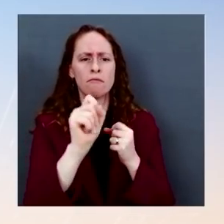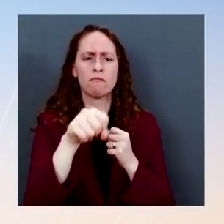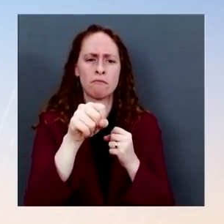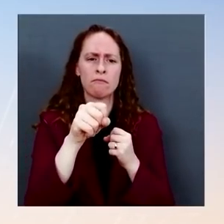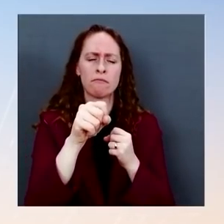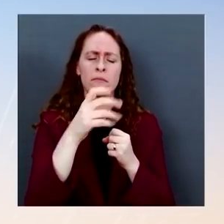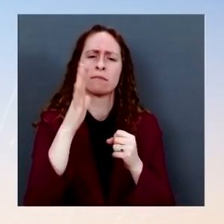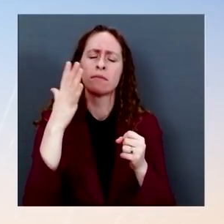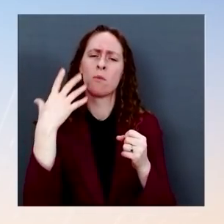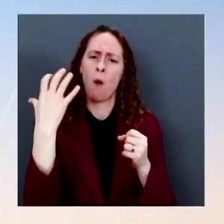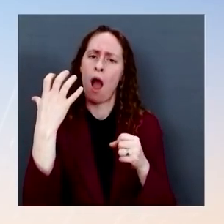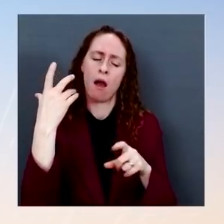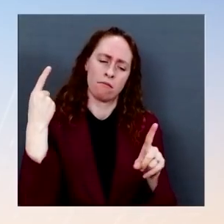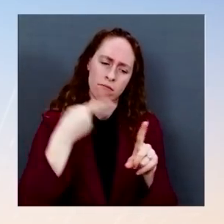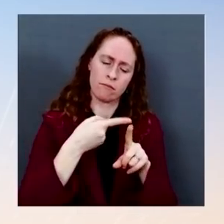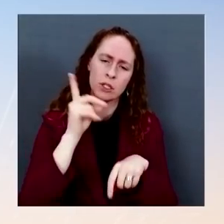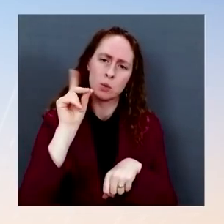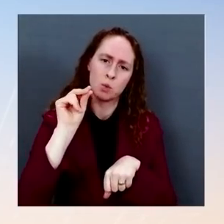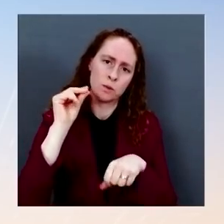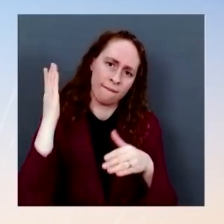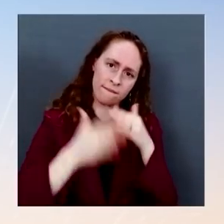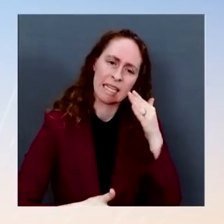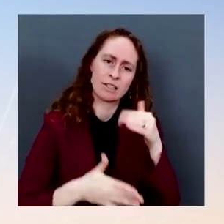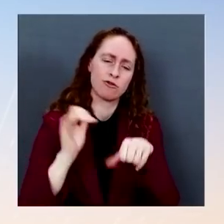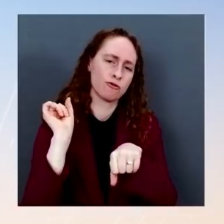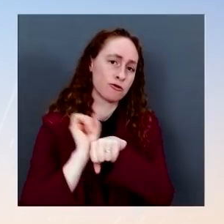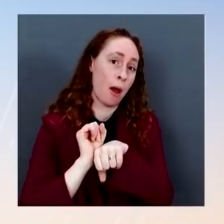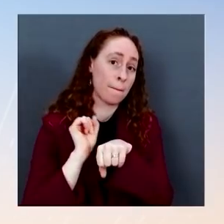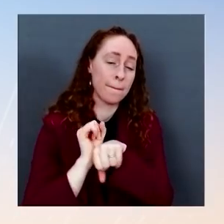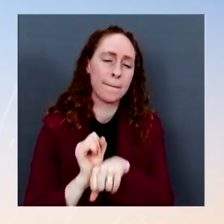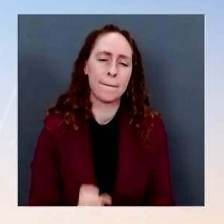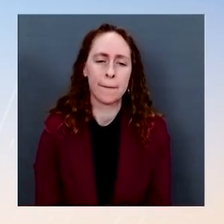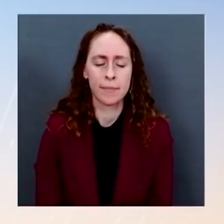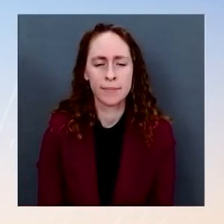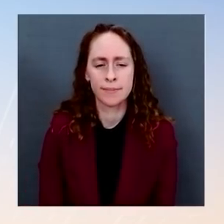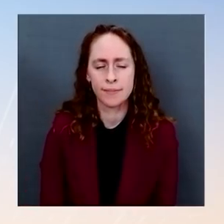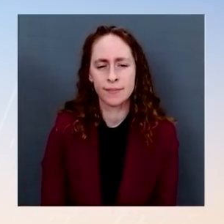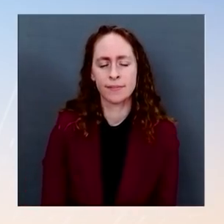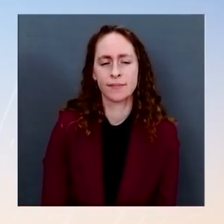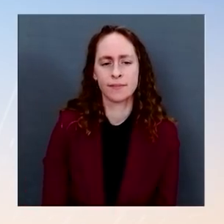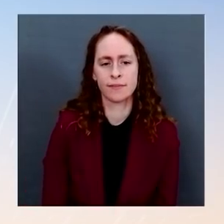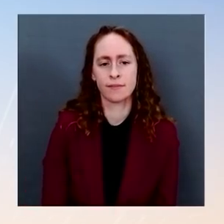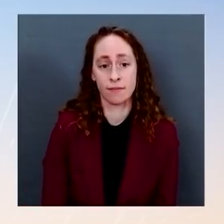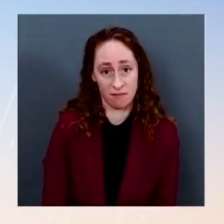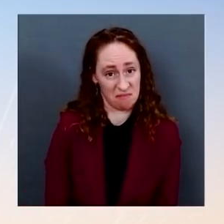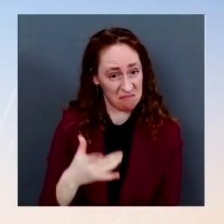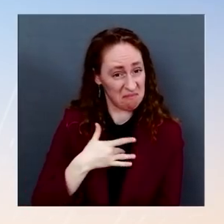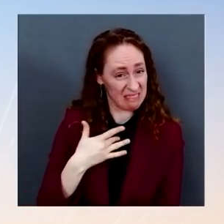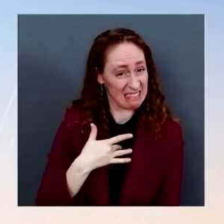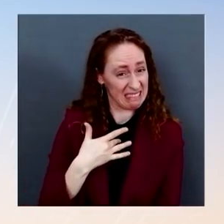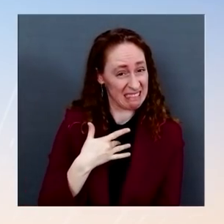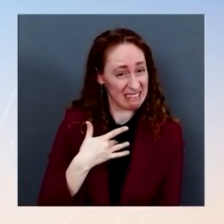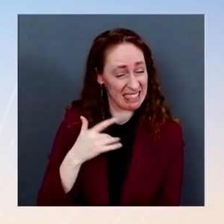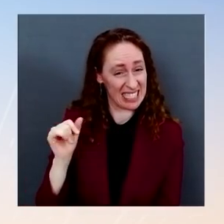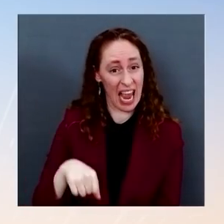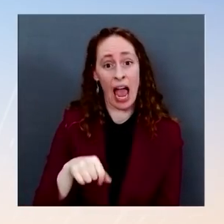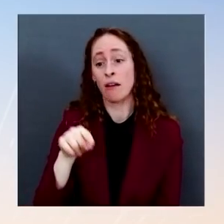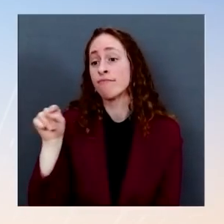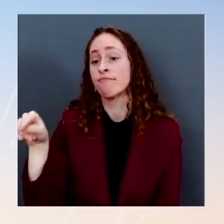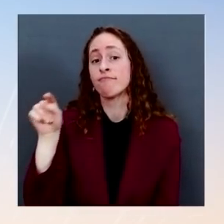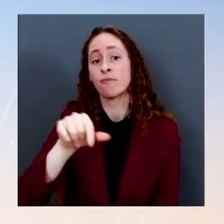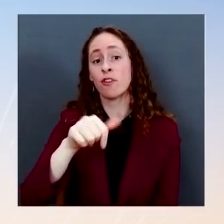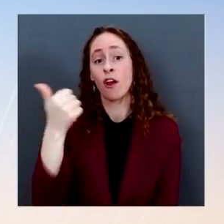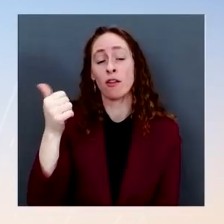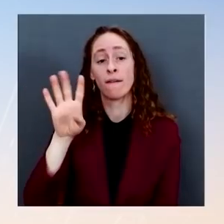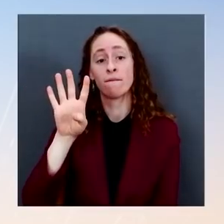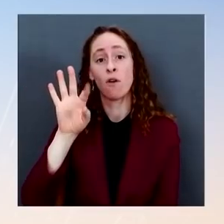of the Democratic caucus are still on board with Build Back Better? Sure, I understand that. I can't obviously speak for all of them, but I think you saw quite